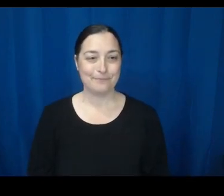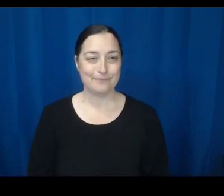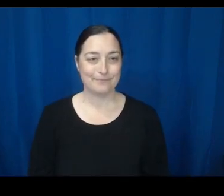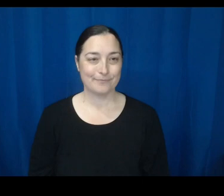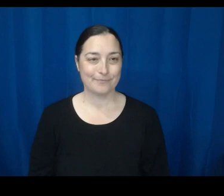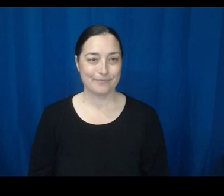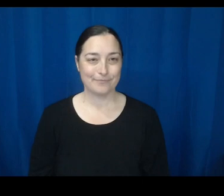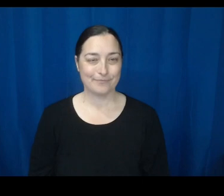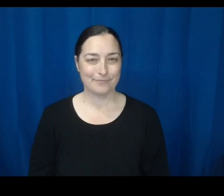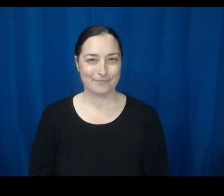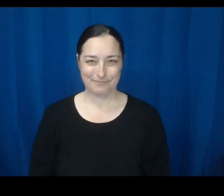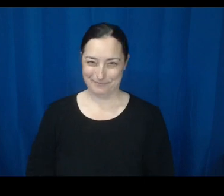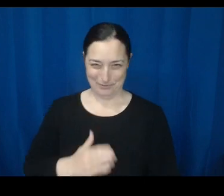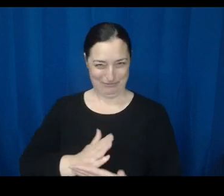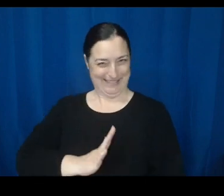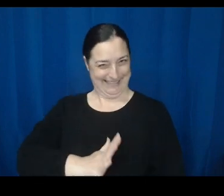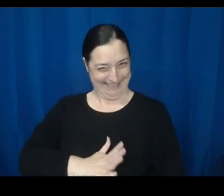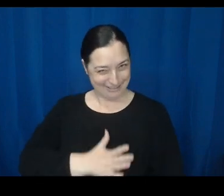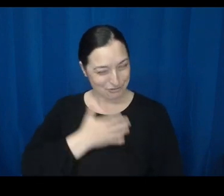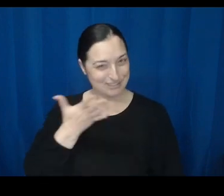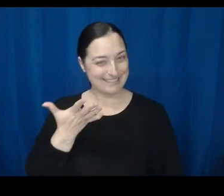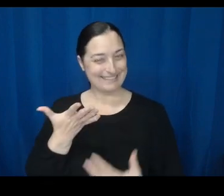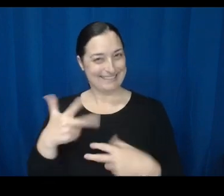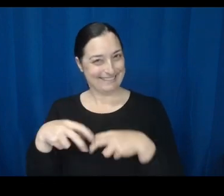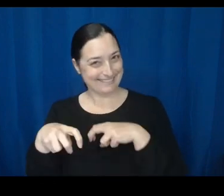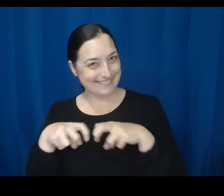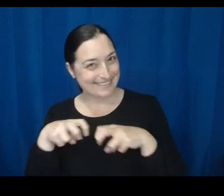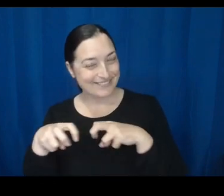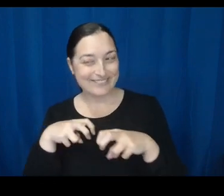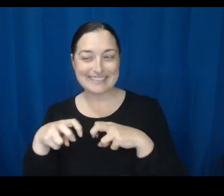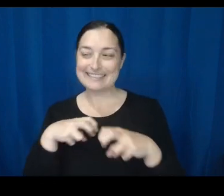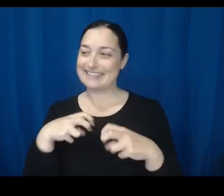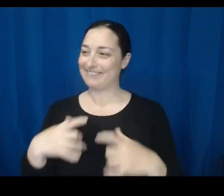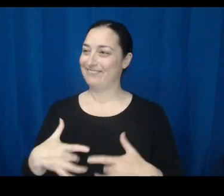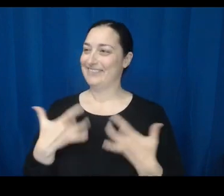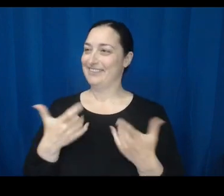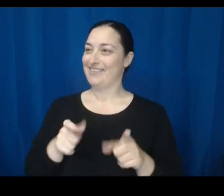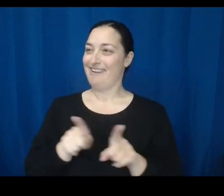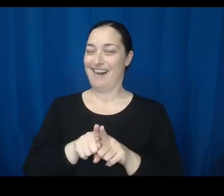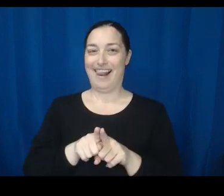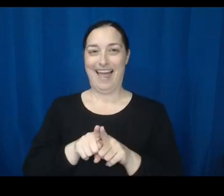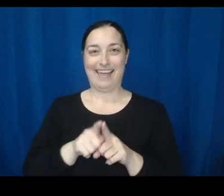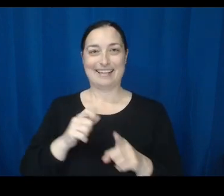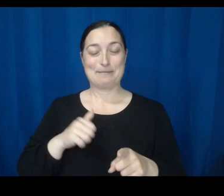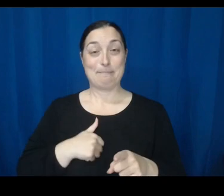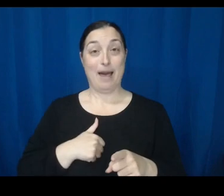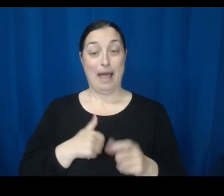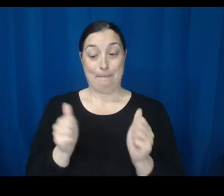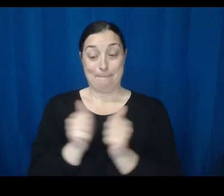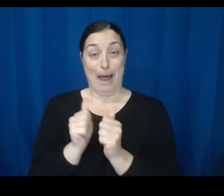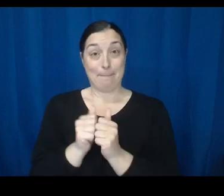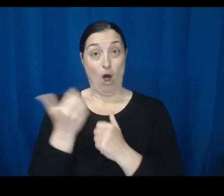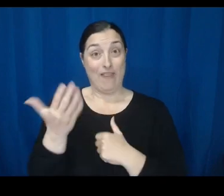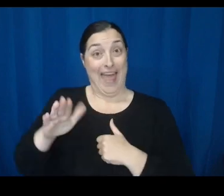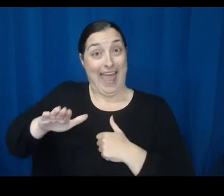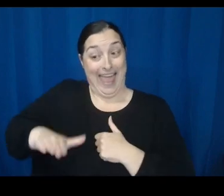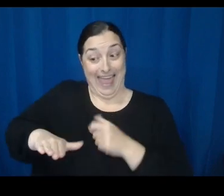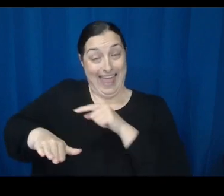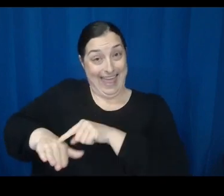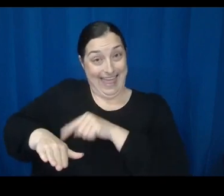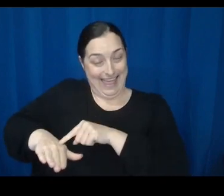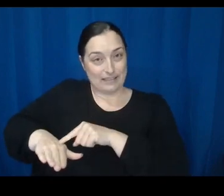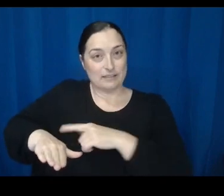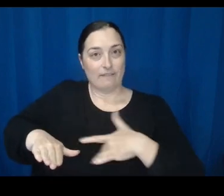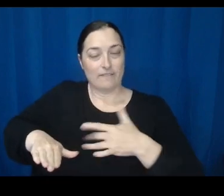Such an interesting exercise where I feel like my hand on the paper is aligning with my eye moving across the